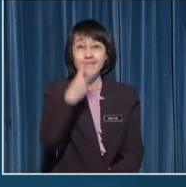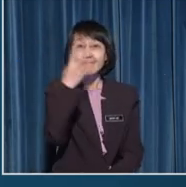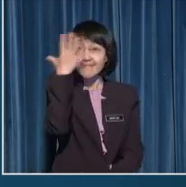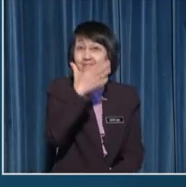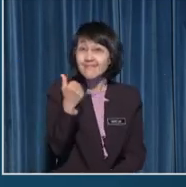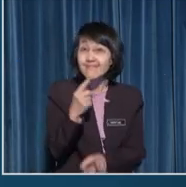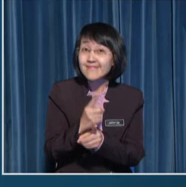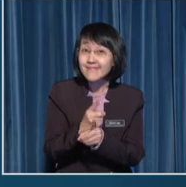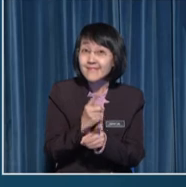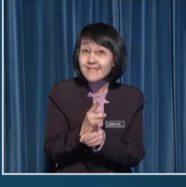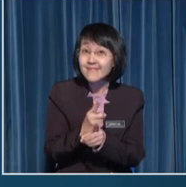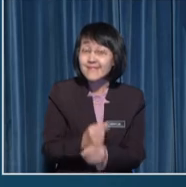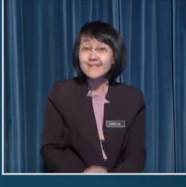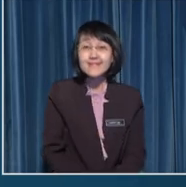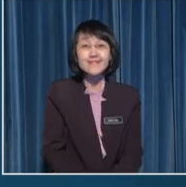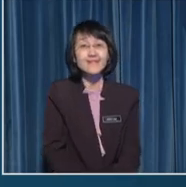attractive, right?